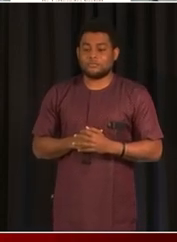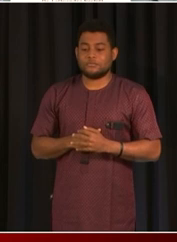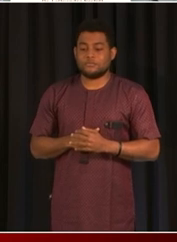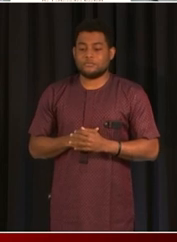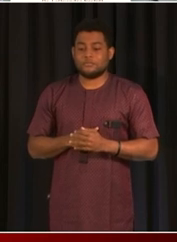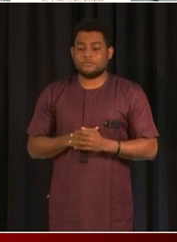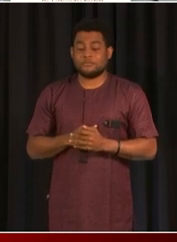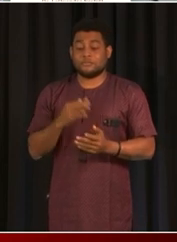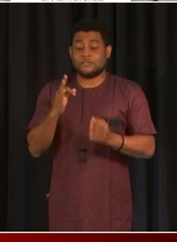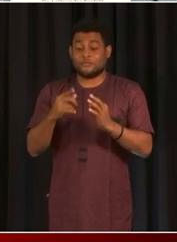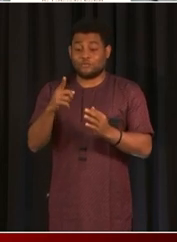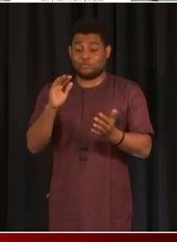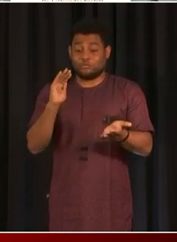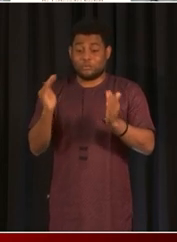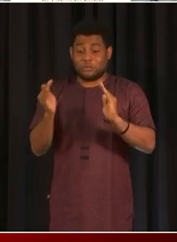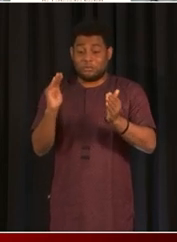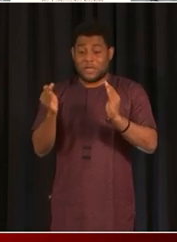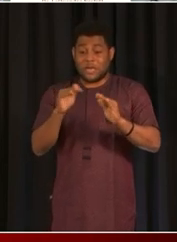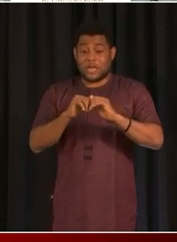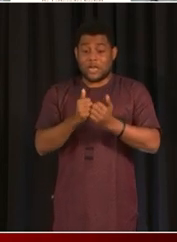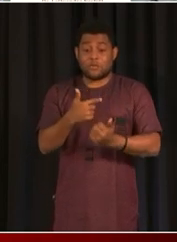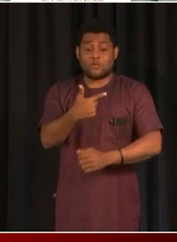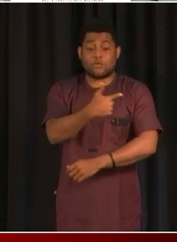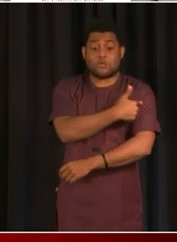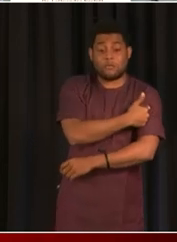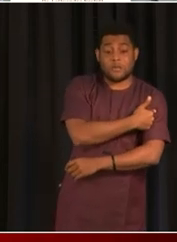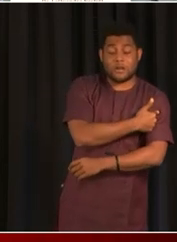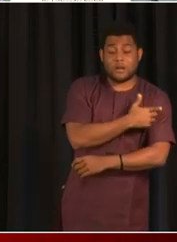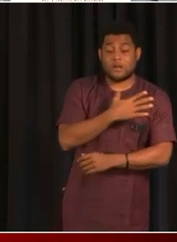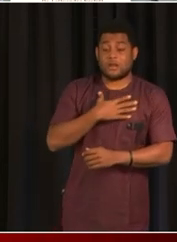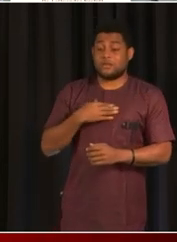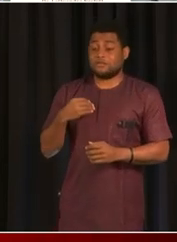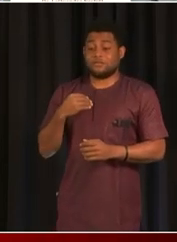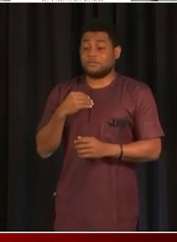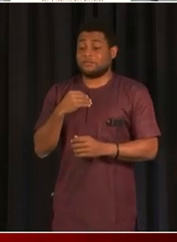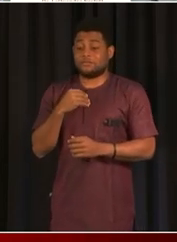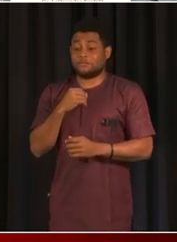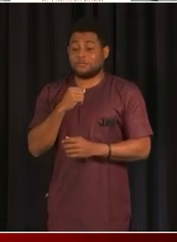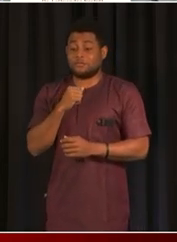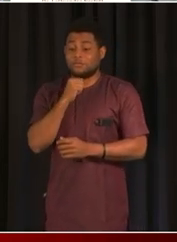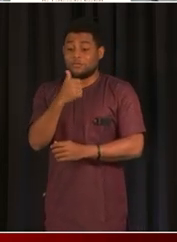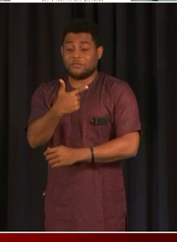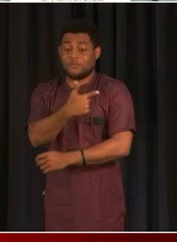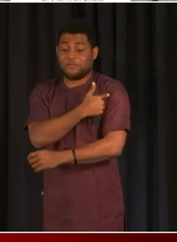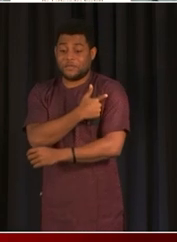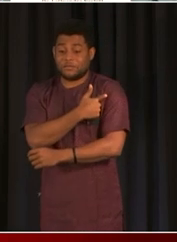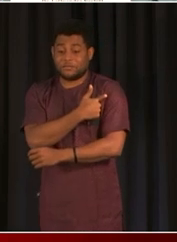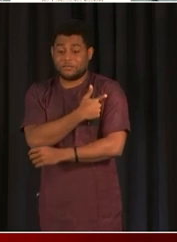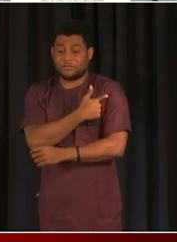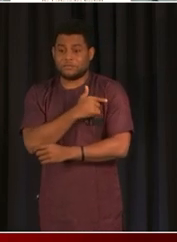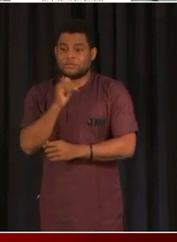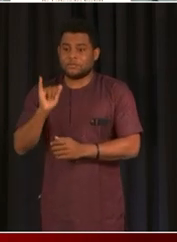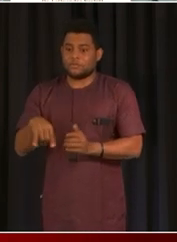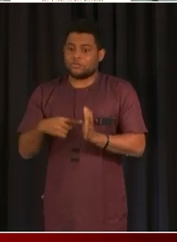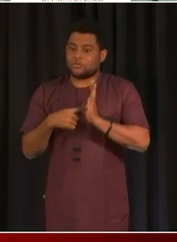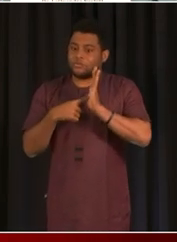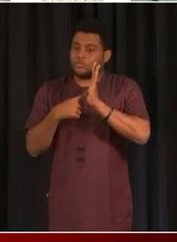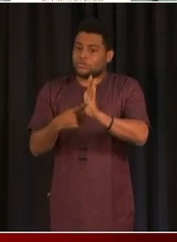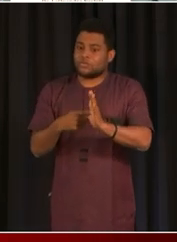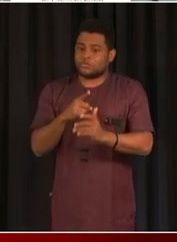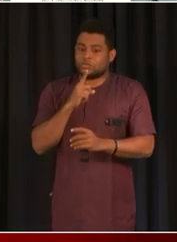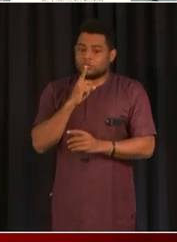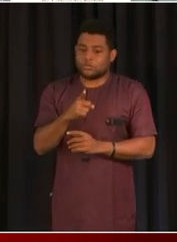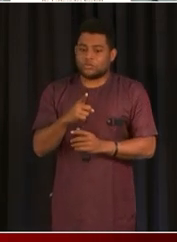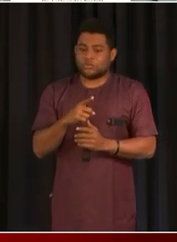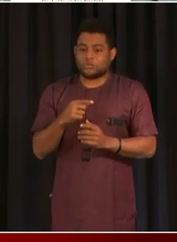compare how vaccination rates compare with what's driving our pandemic, it becomes increasingly important to continue